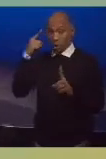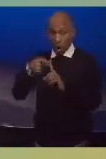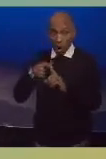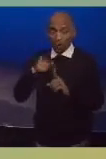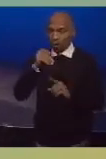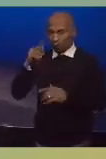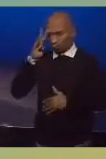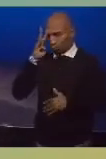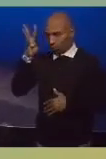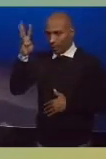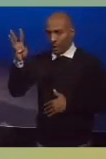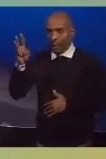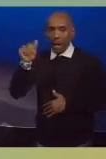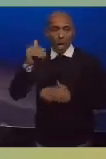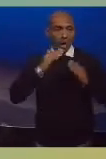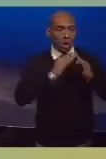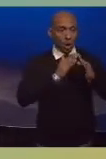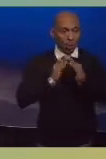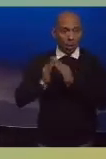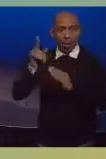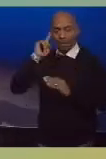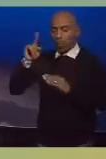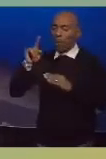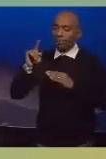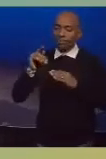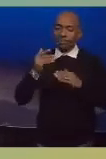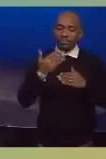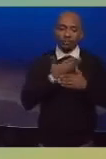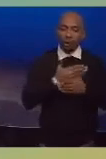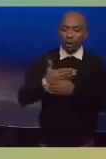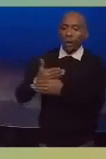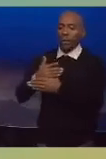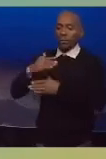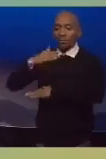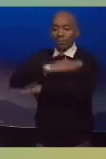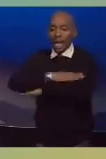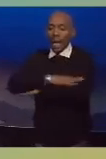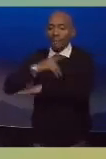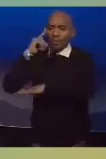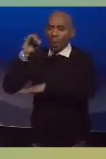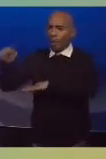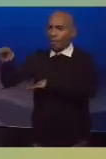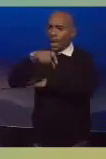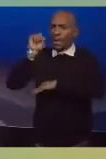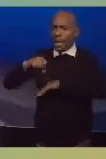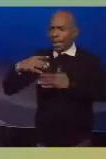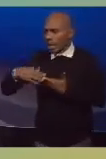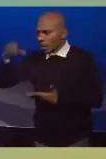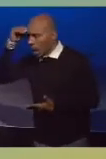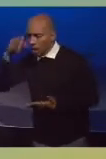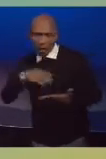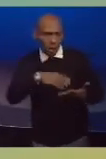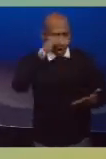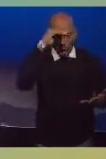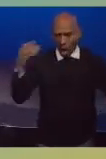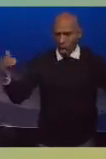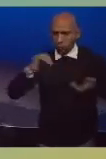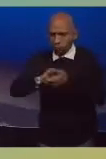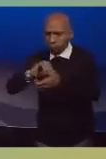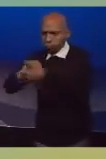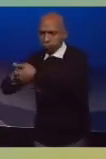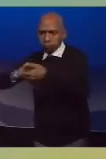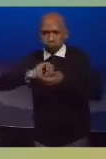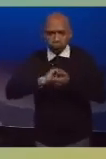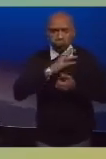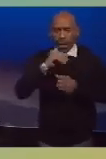create a community and shared platform for these emerging leaders so they can learn from each other and share best practices